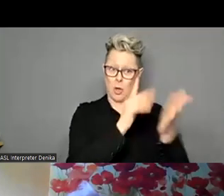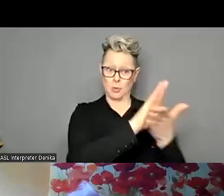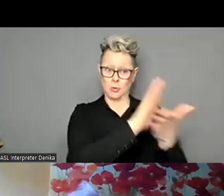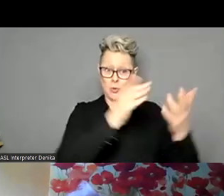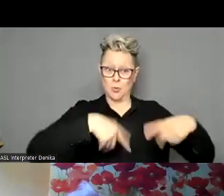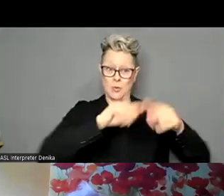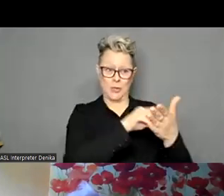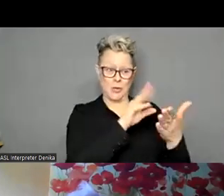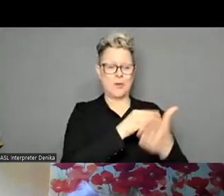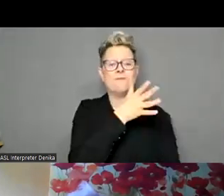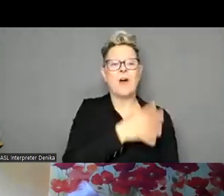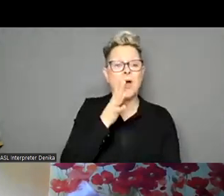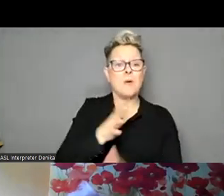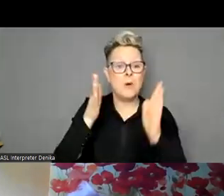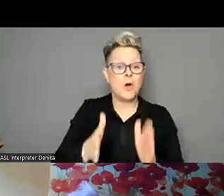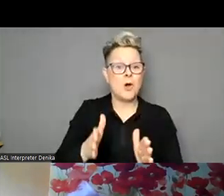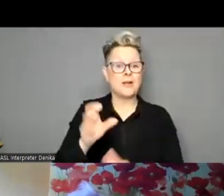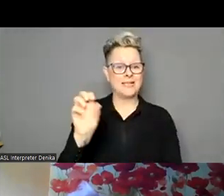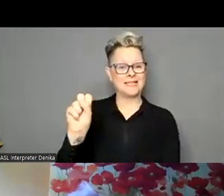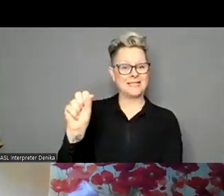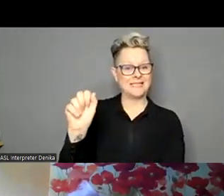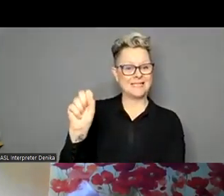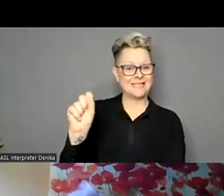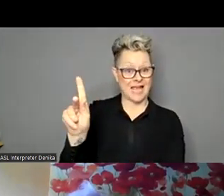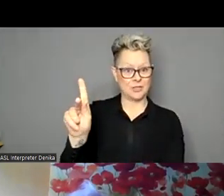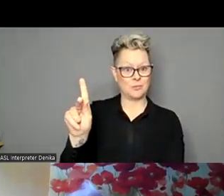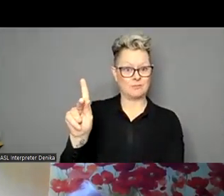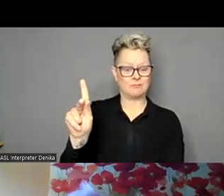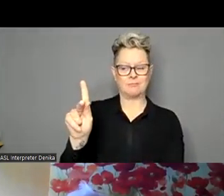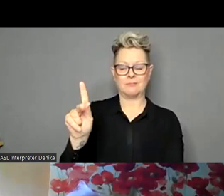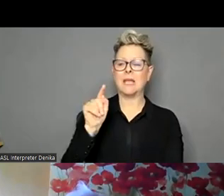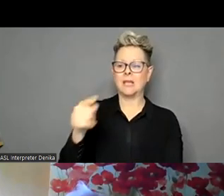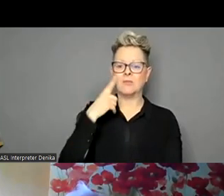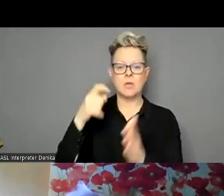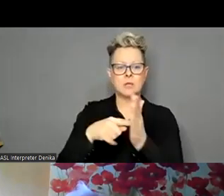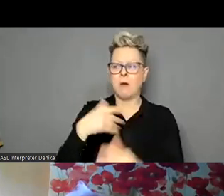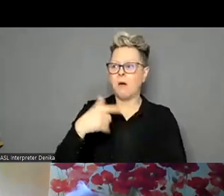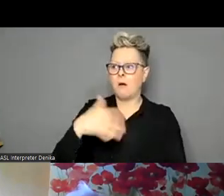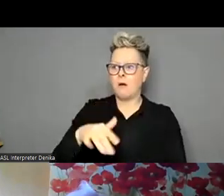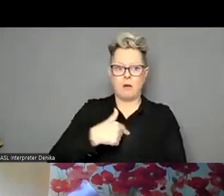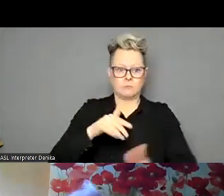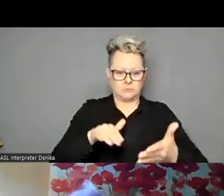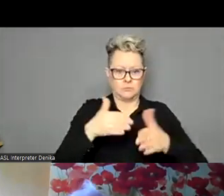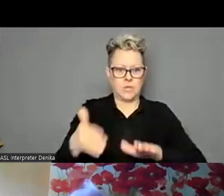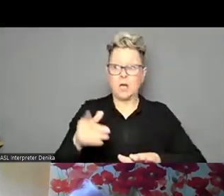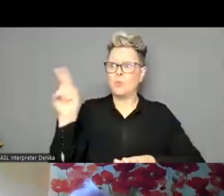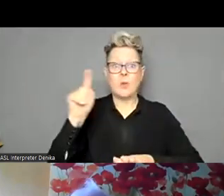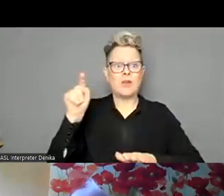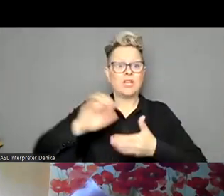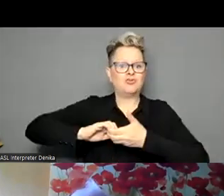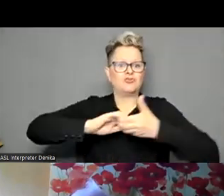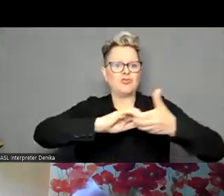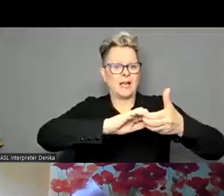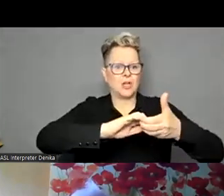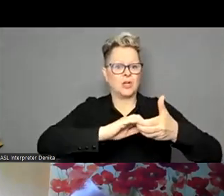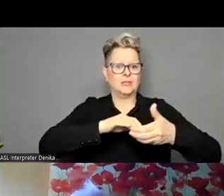in Saskatchewan who, well, he realized he was dying as he was out in his tractor on the fields. He had some kind